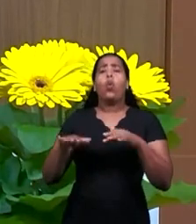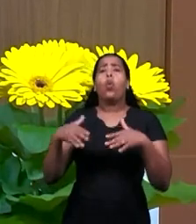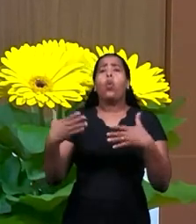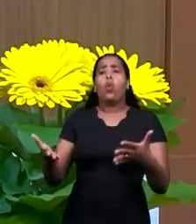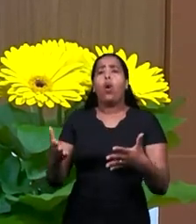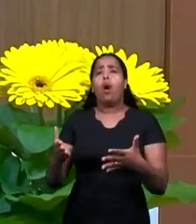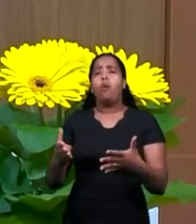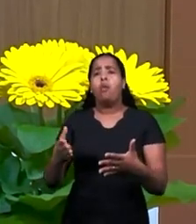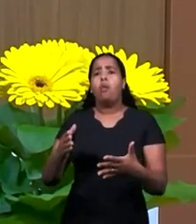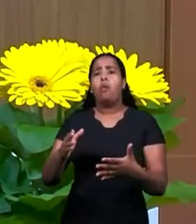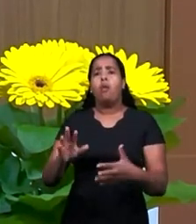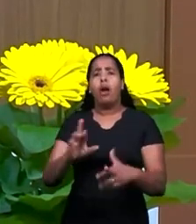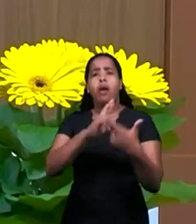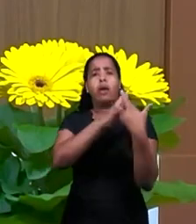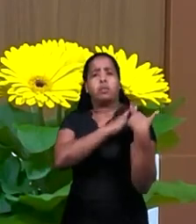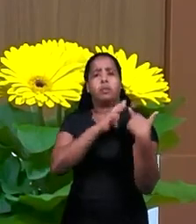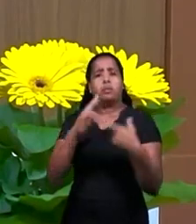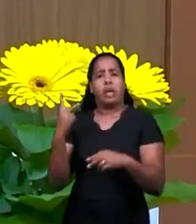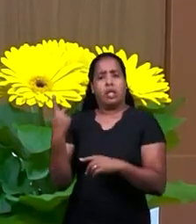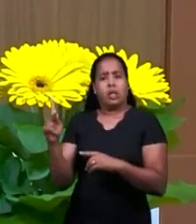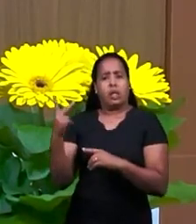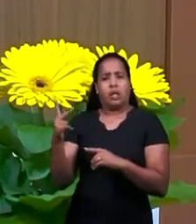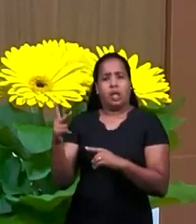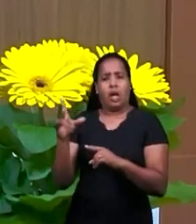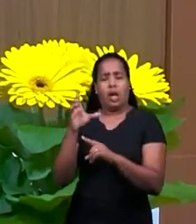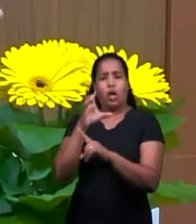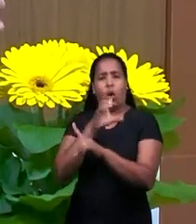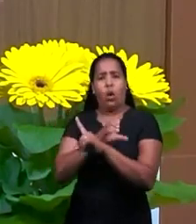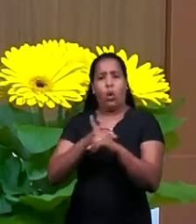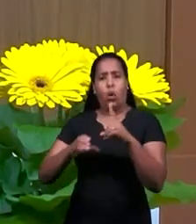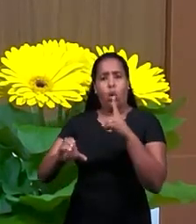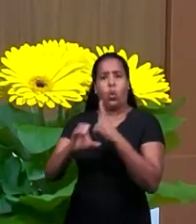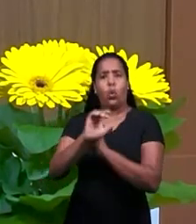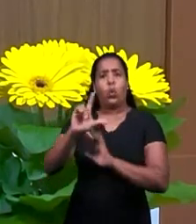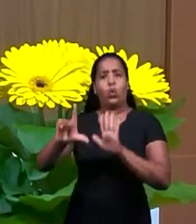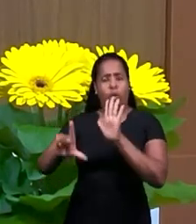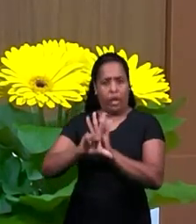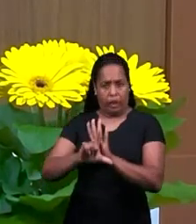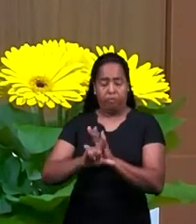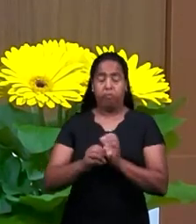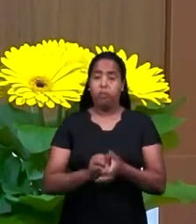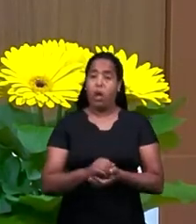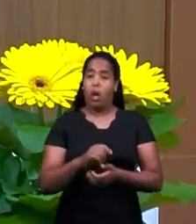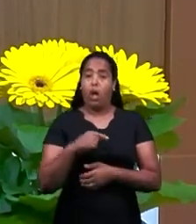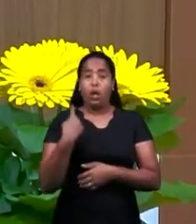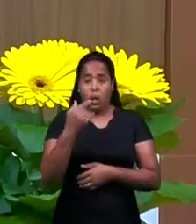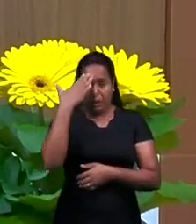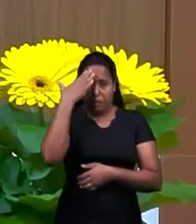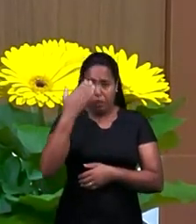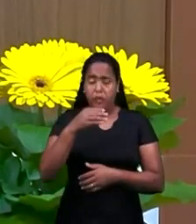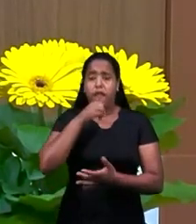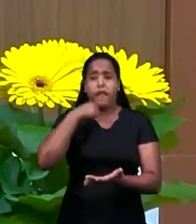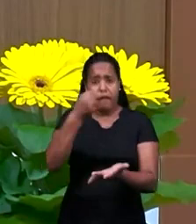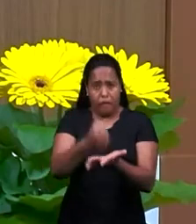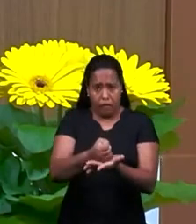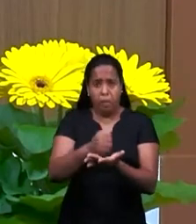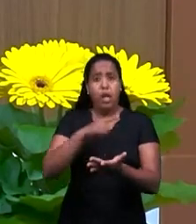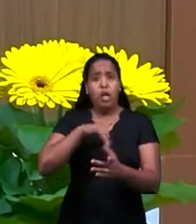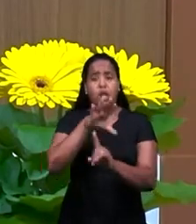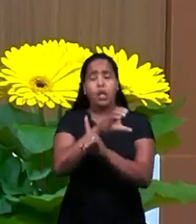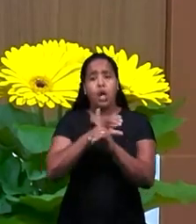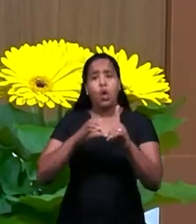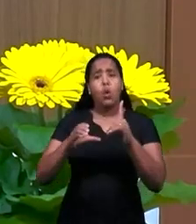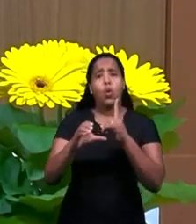in the service of the law? We understand that in the Old Testament, there was a service, and the